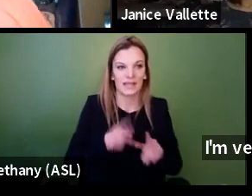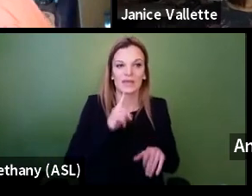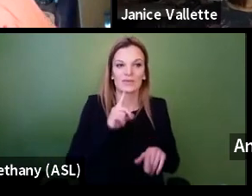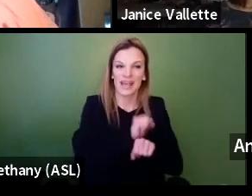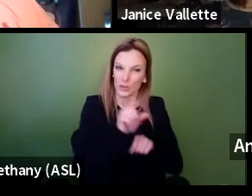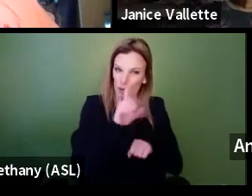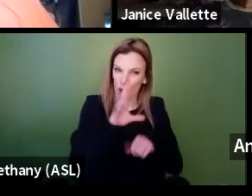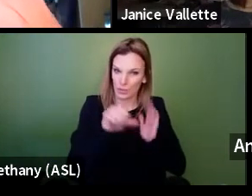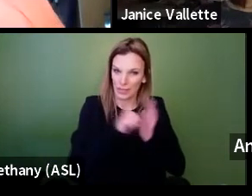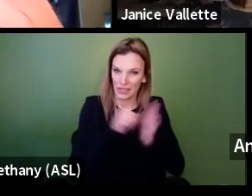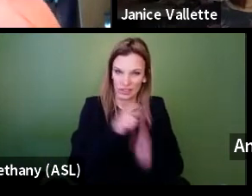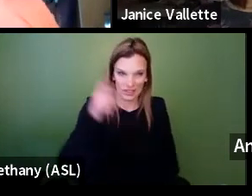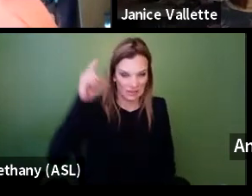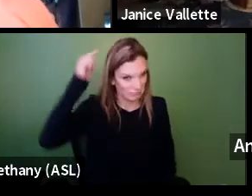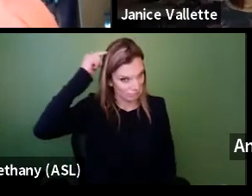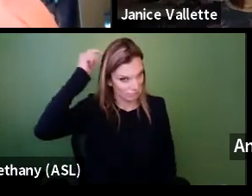I've actually cut it down for you.